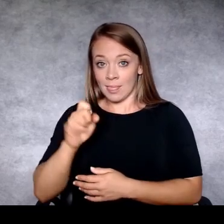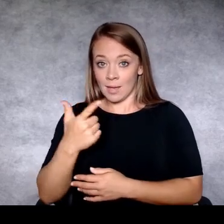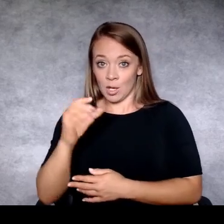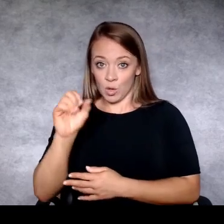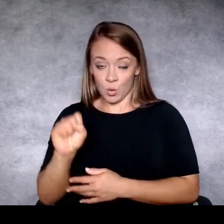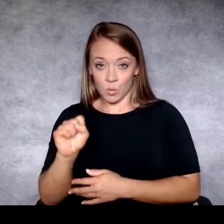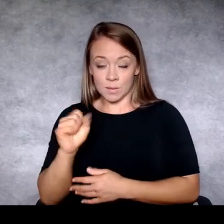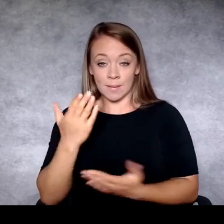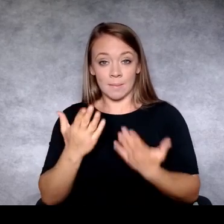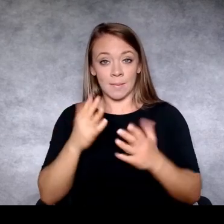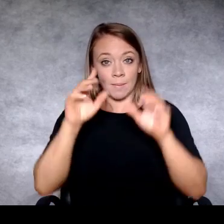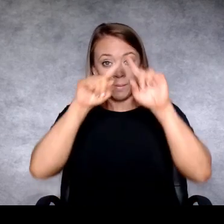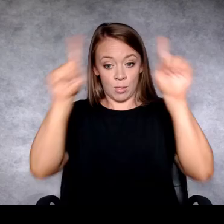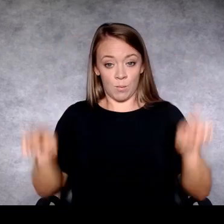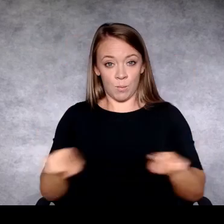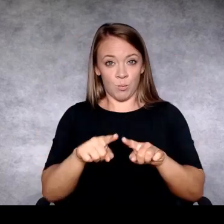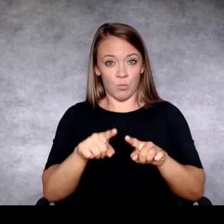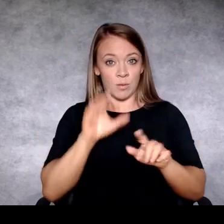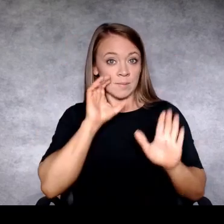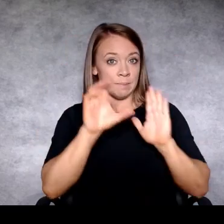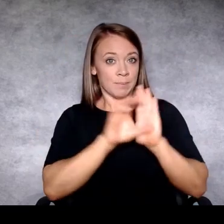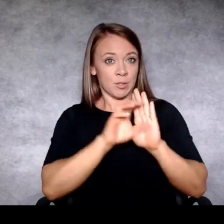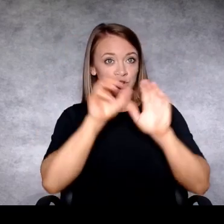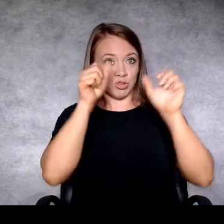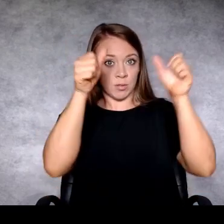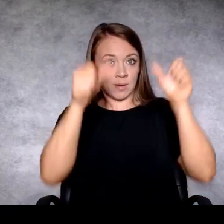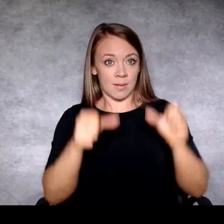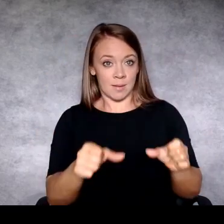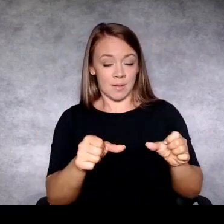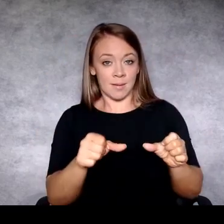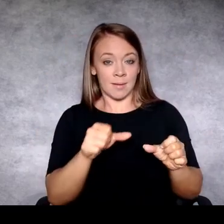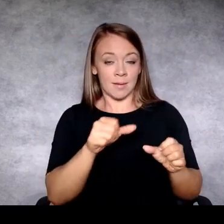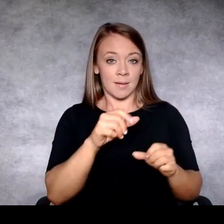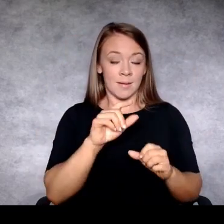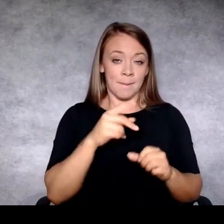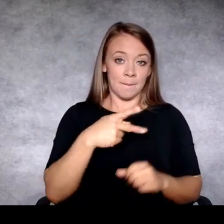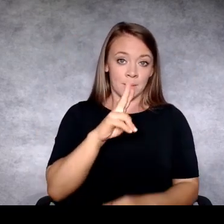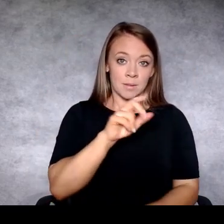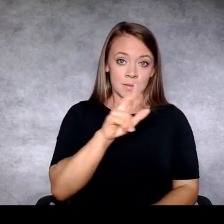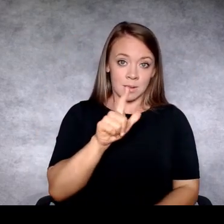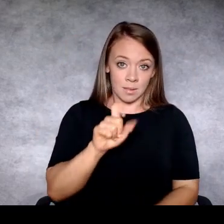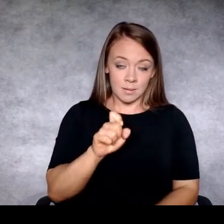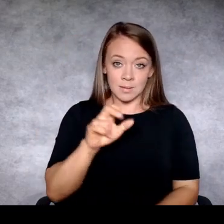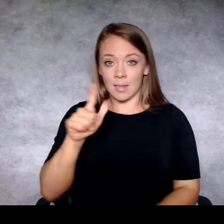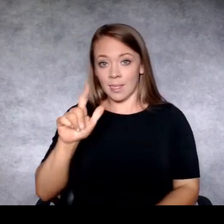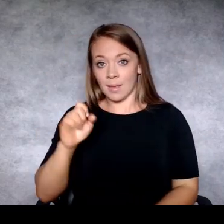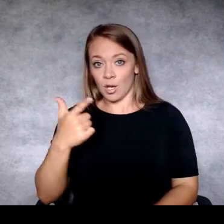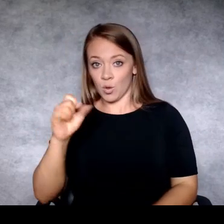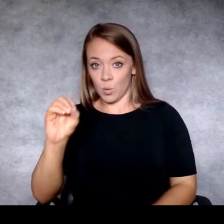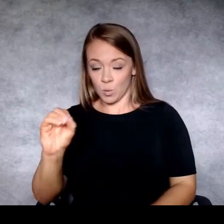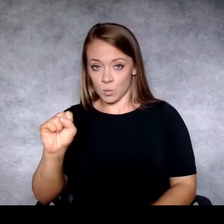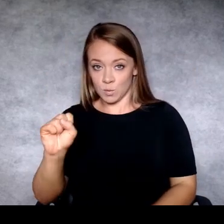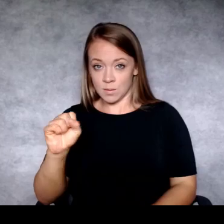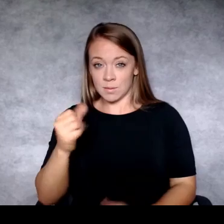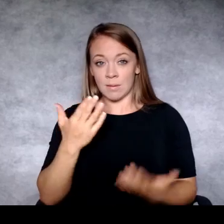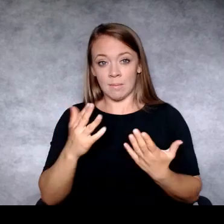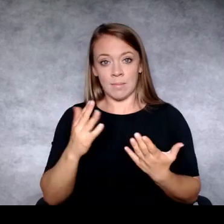show first Legos, then puzzles. Gradually, work tasks or other non-preferred demands may